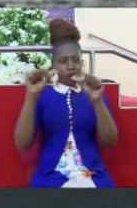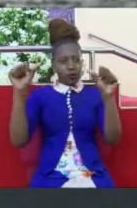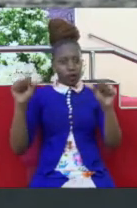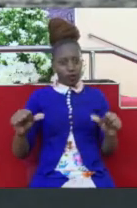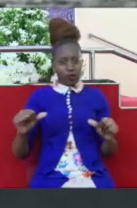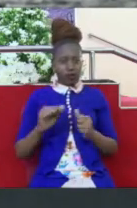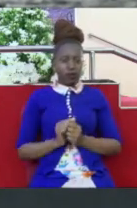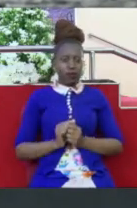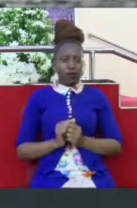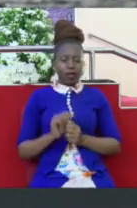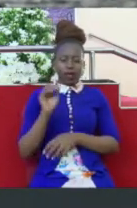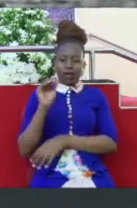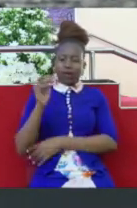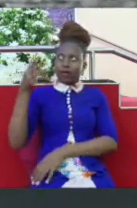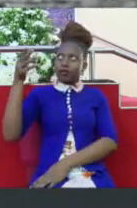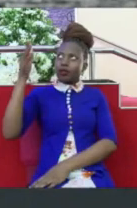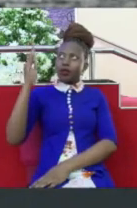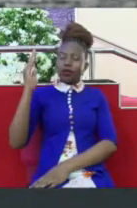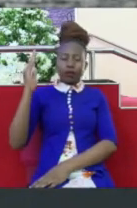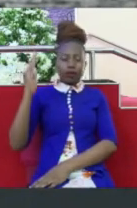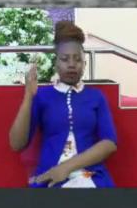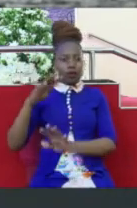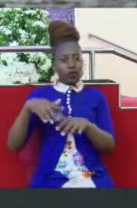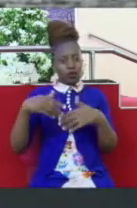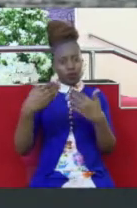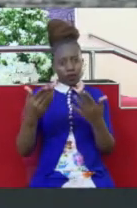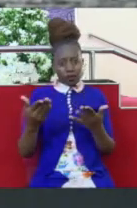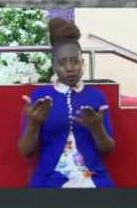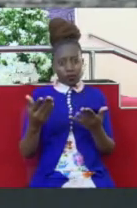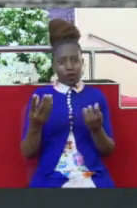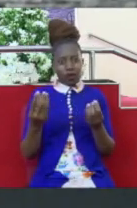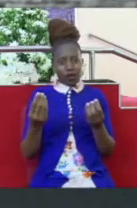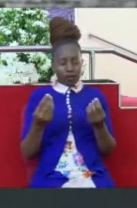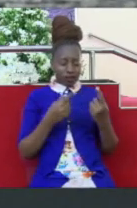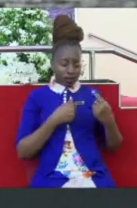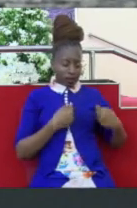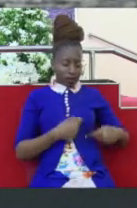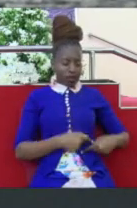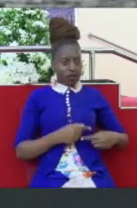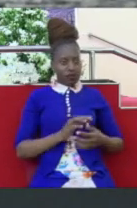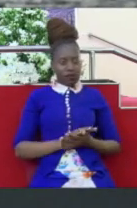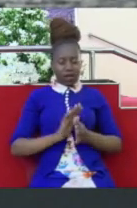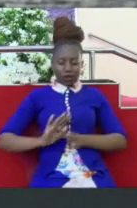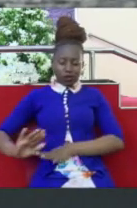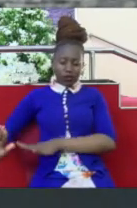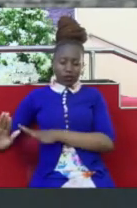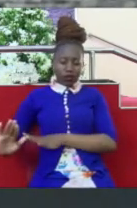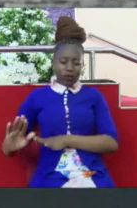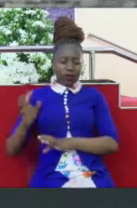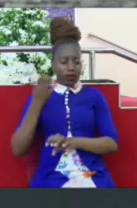out this heart of stone, na waambie Mungu niondolee huyu moyo mgumu, and give me a heart of flesh, na unipatie moyo wa